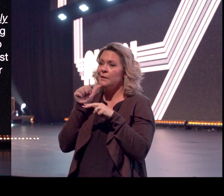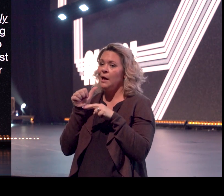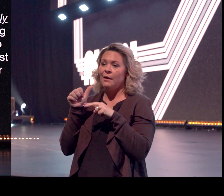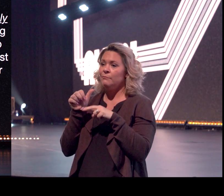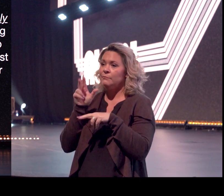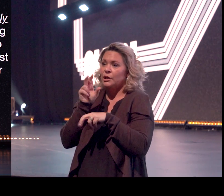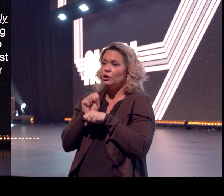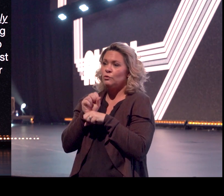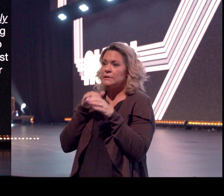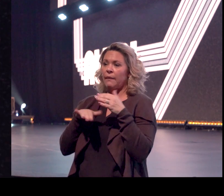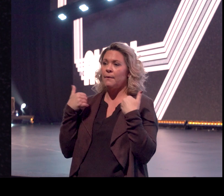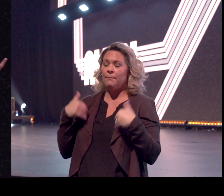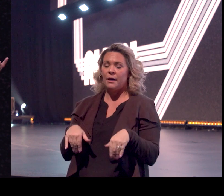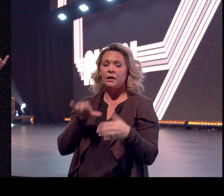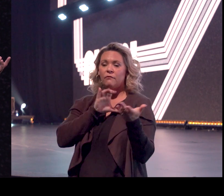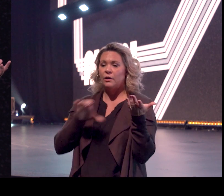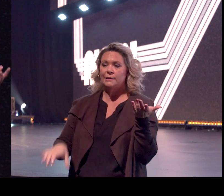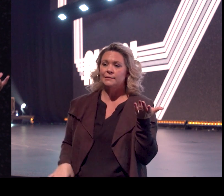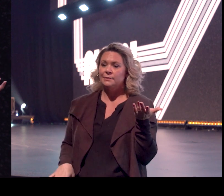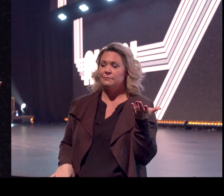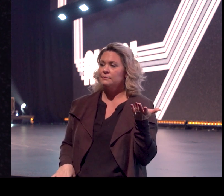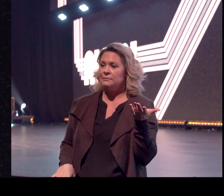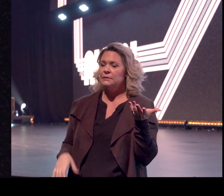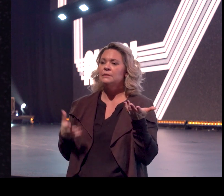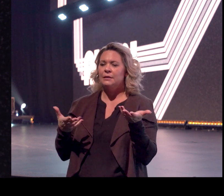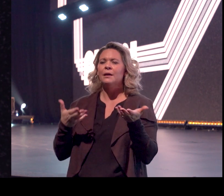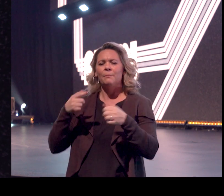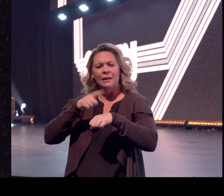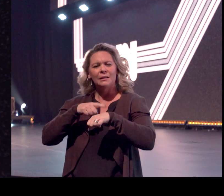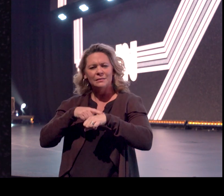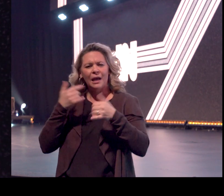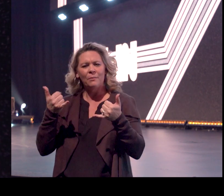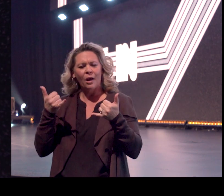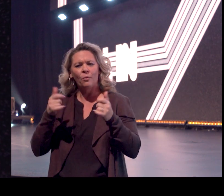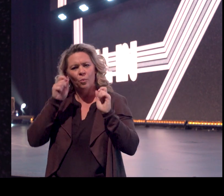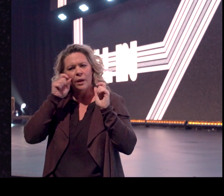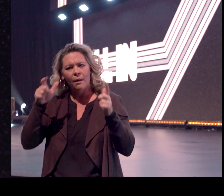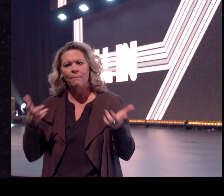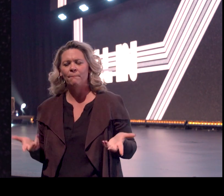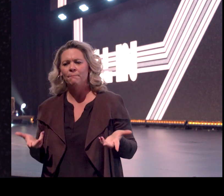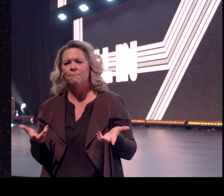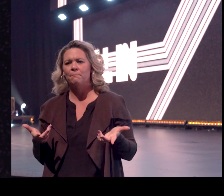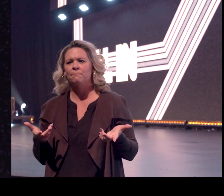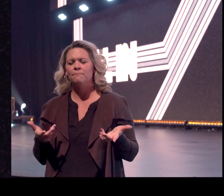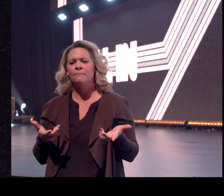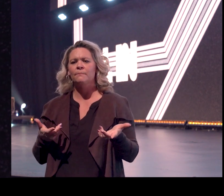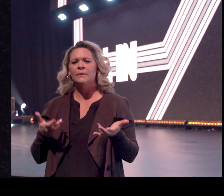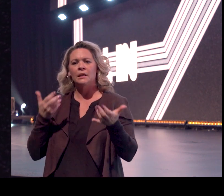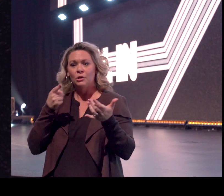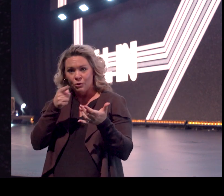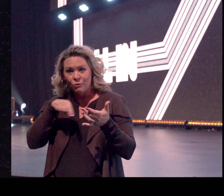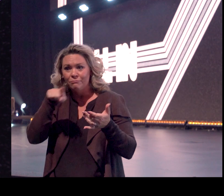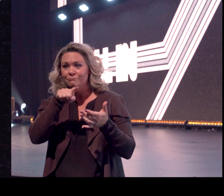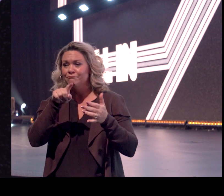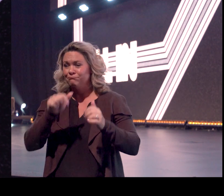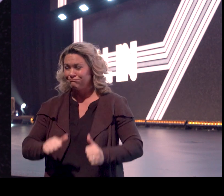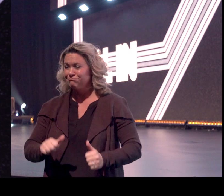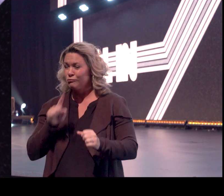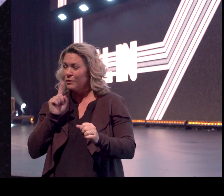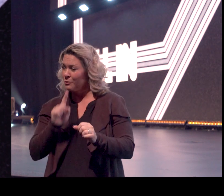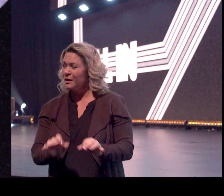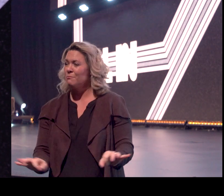sidelines not being used in the body of Christ. It's time to, like, wake up.